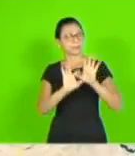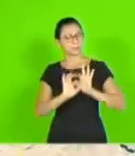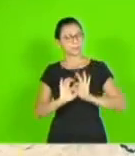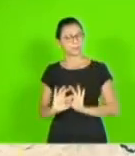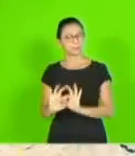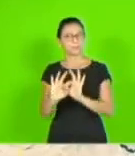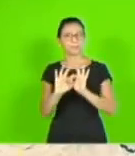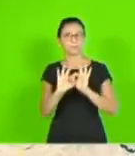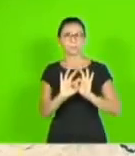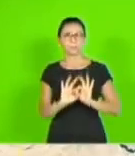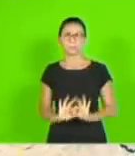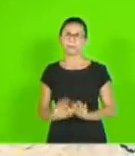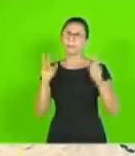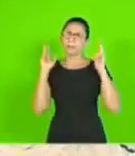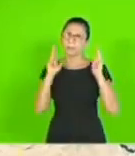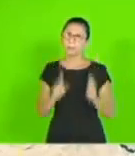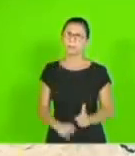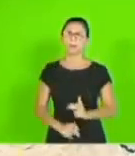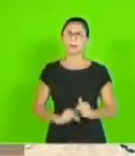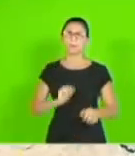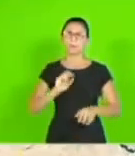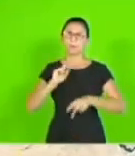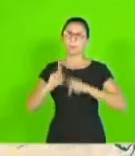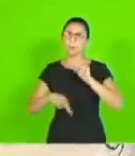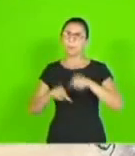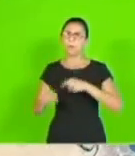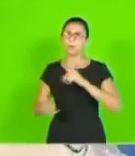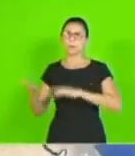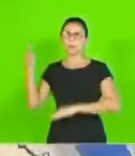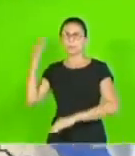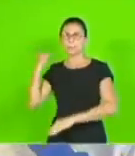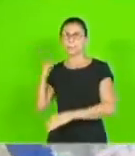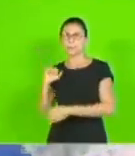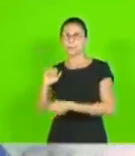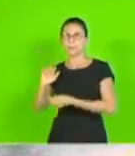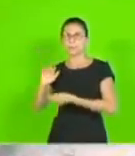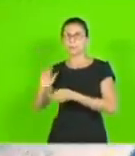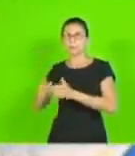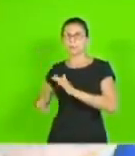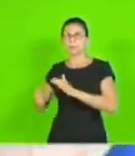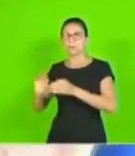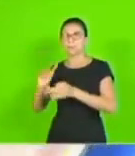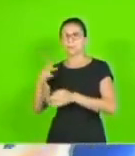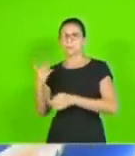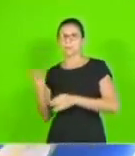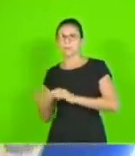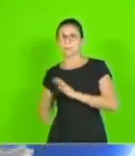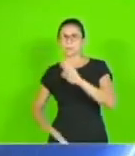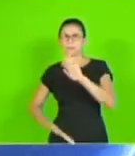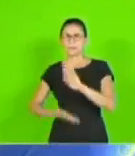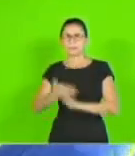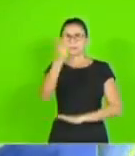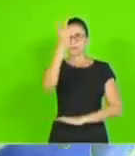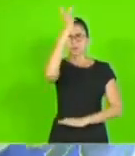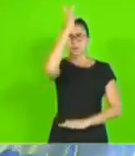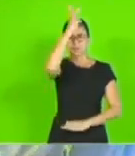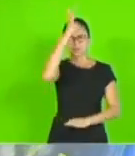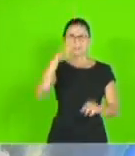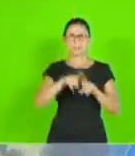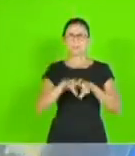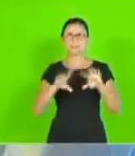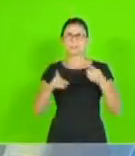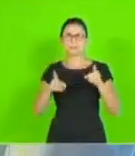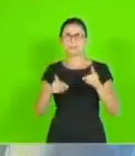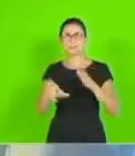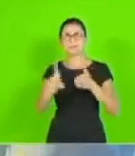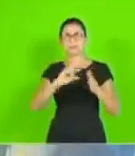the Maranatha Christian Church live a moment of communion and fellowship, just like the people